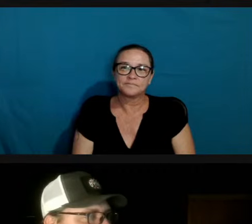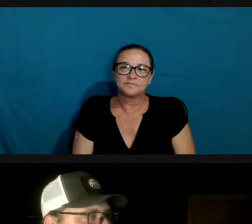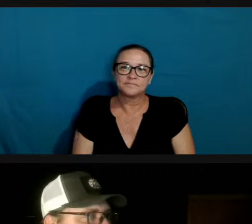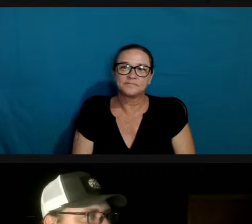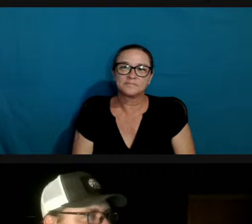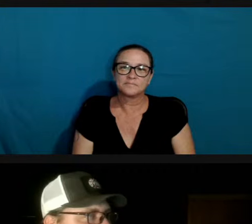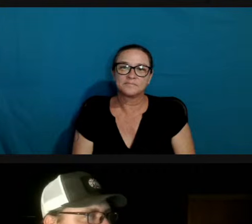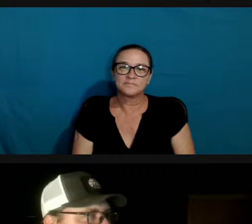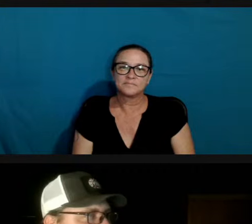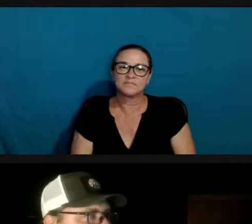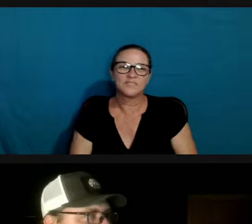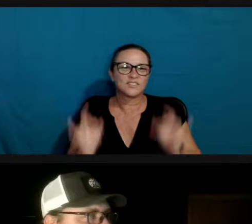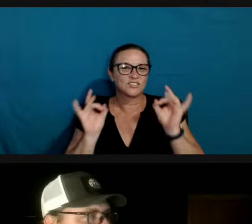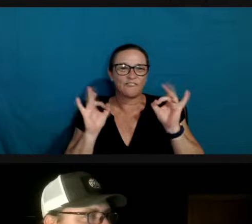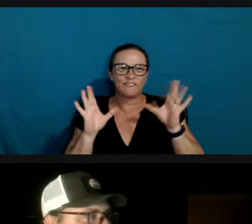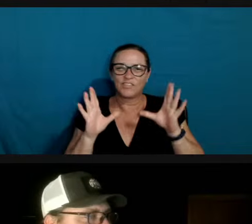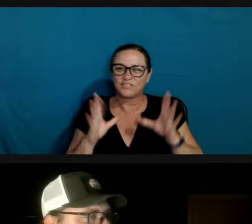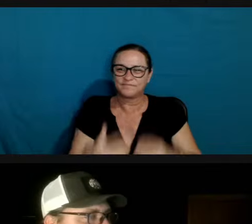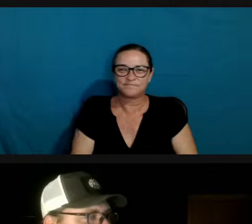that's awful.